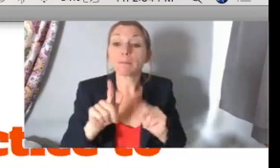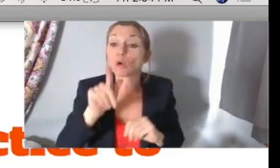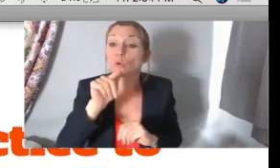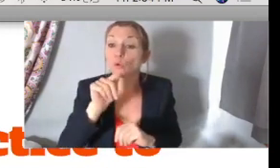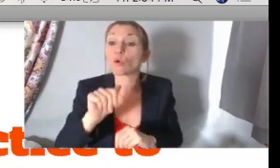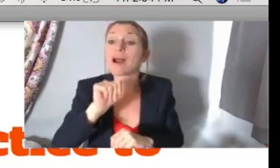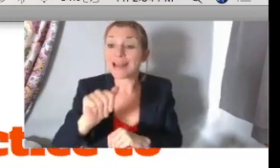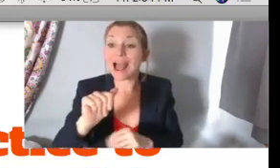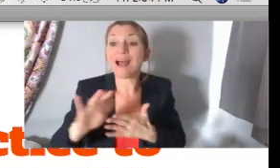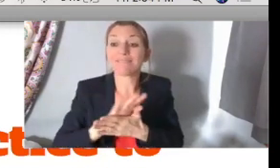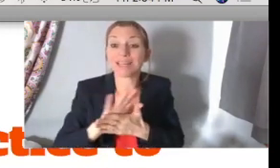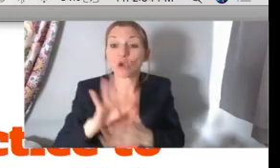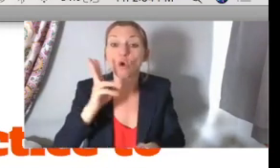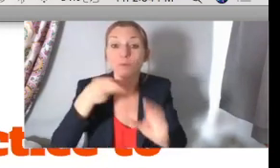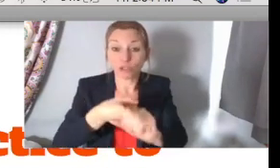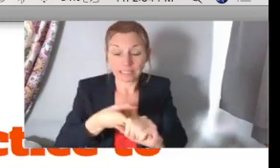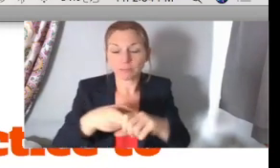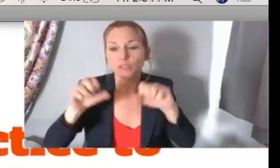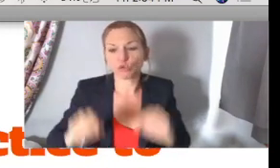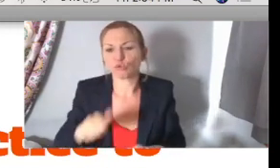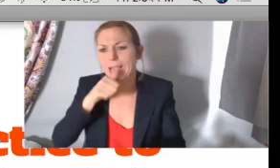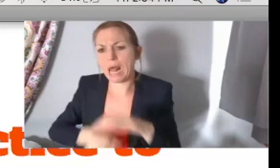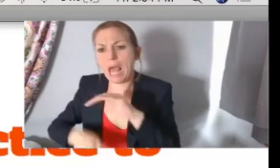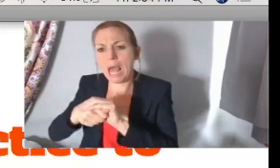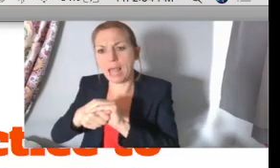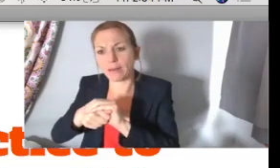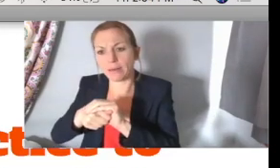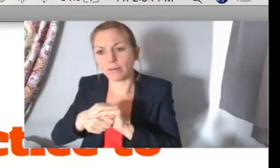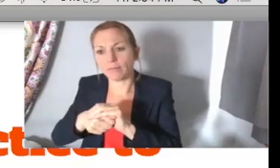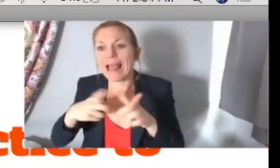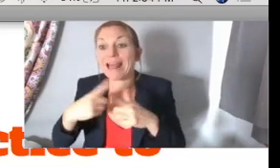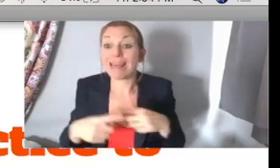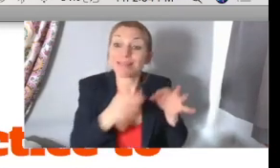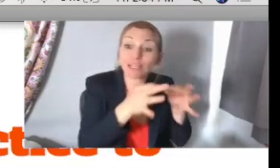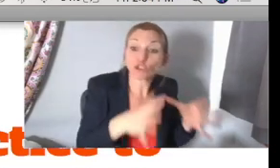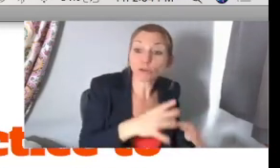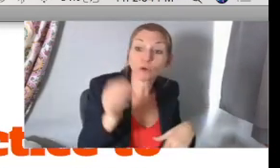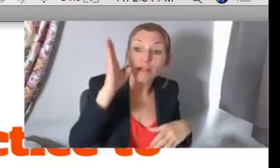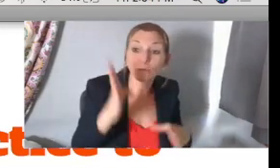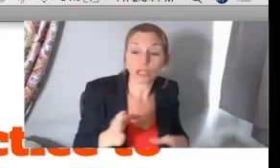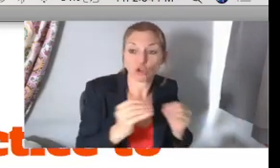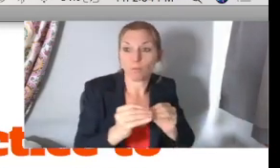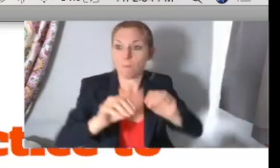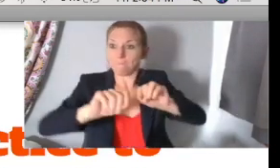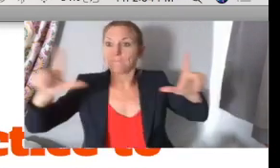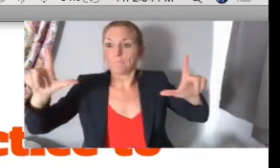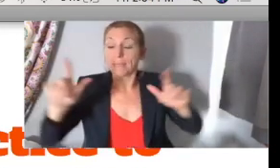if that aids you in focusing on the interpreter or the presenters, and you can do that in your Zoom settings.